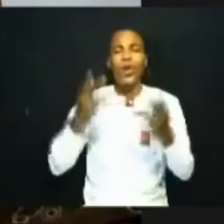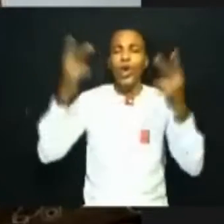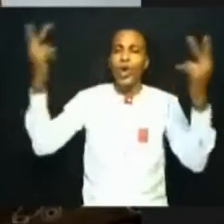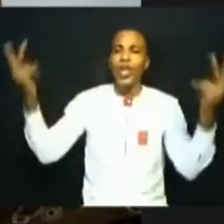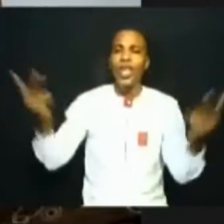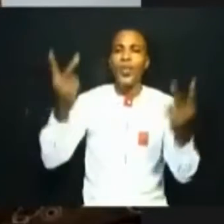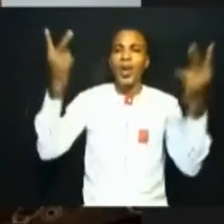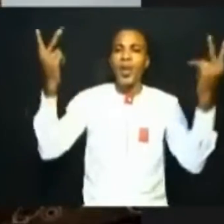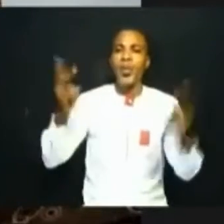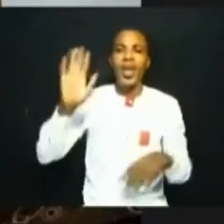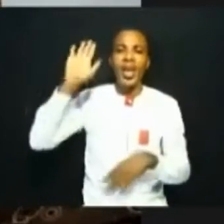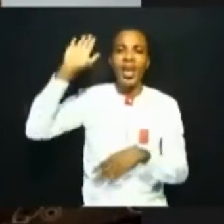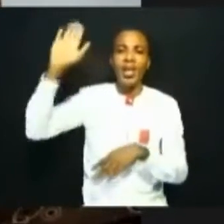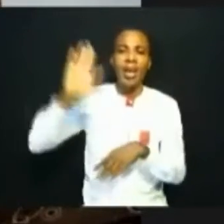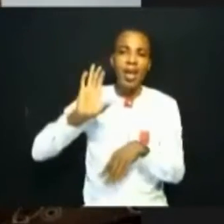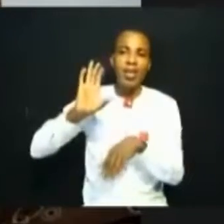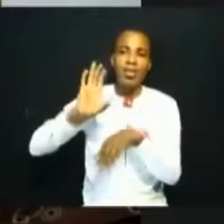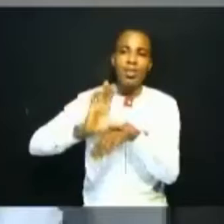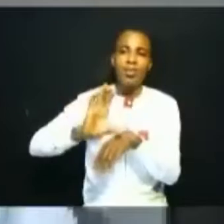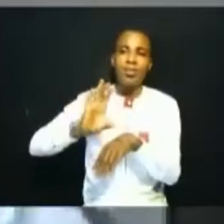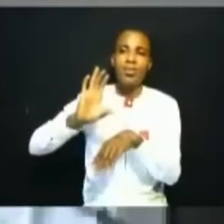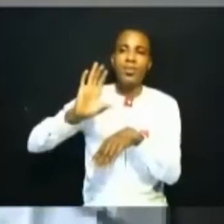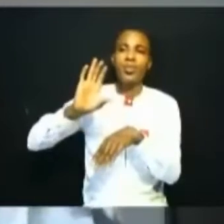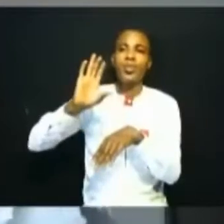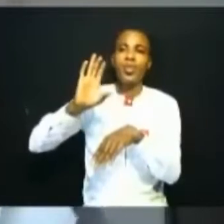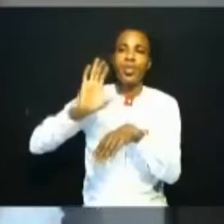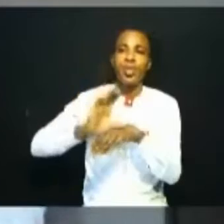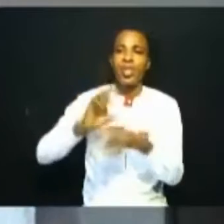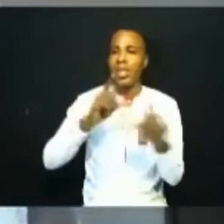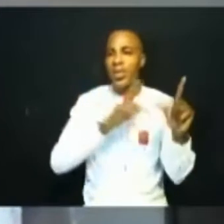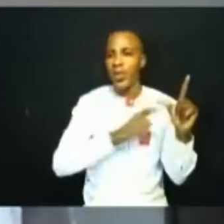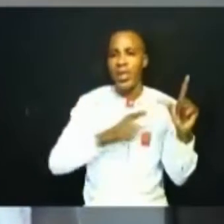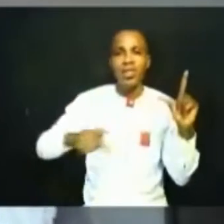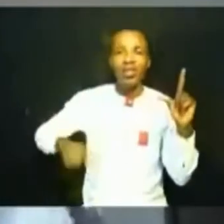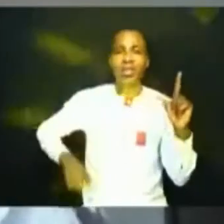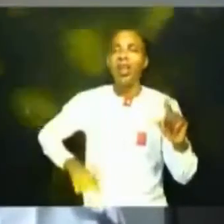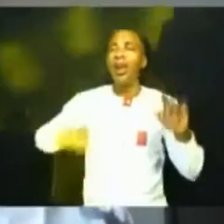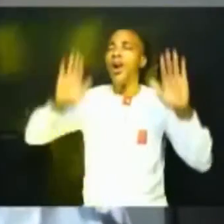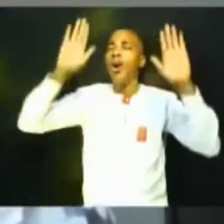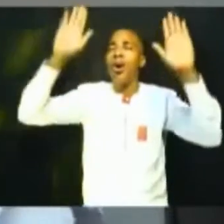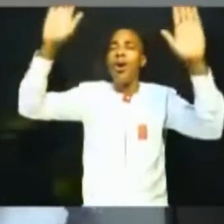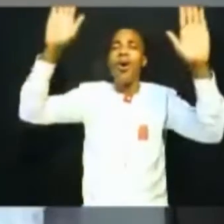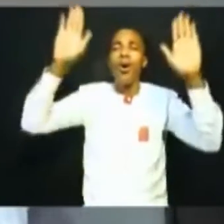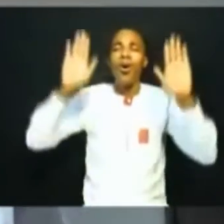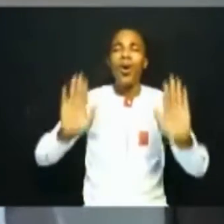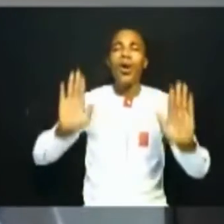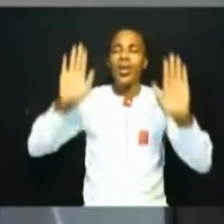odi nkunim abre. Awurade ye Owanwani, go. Awurade ye